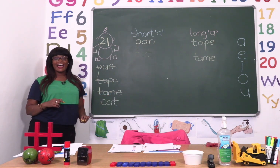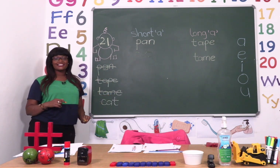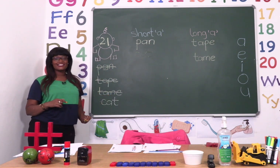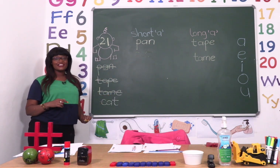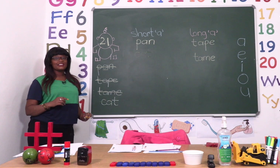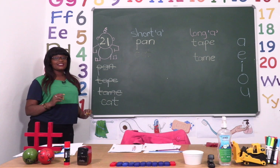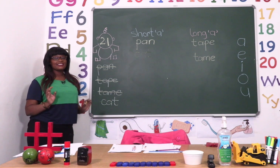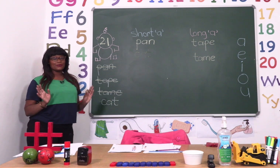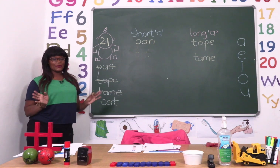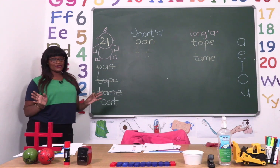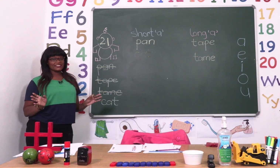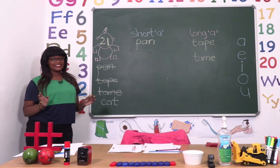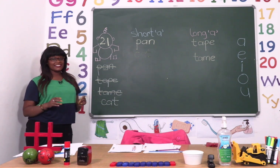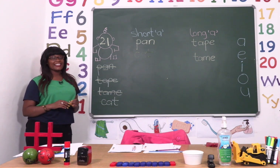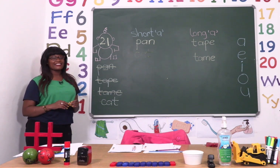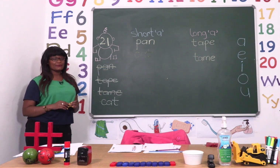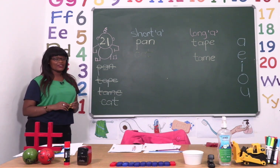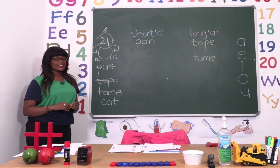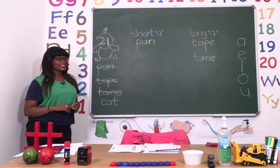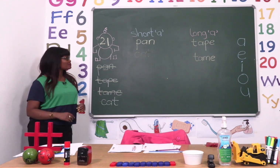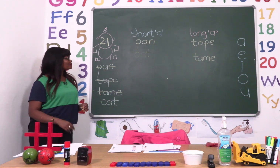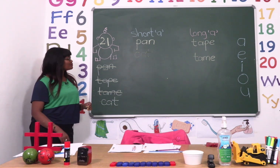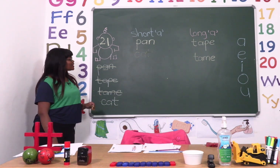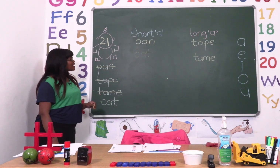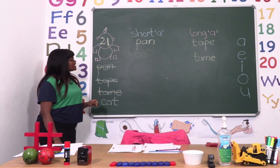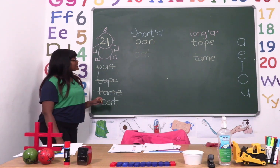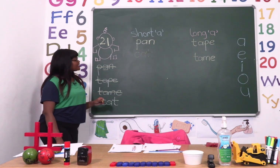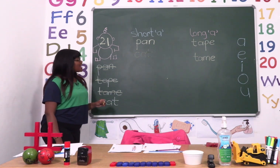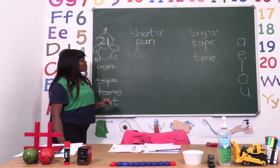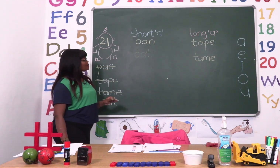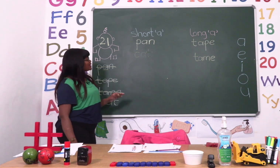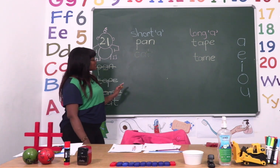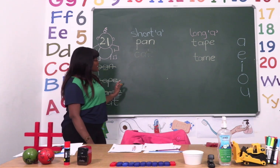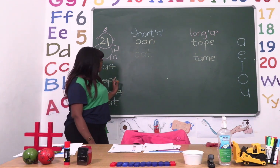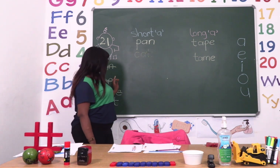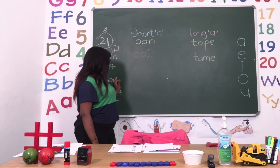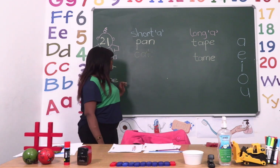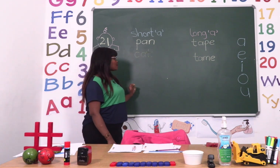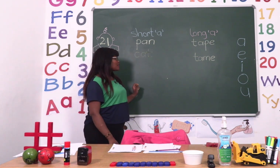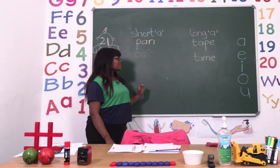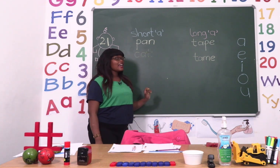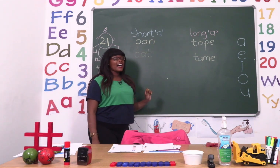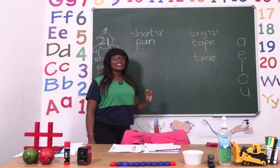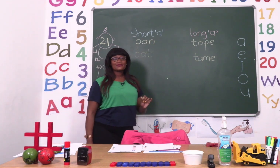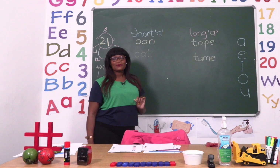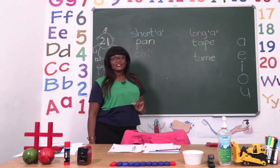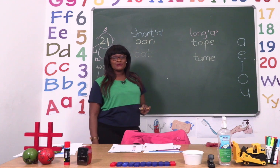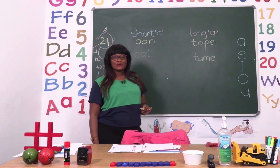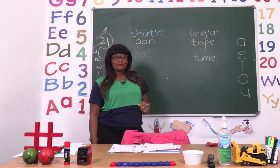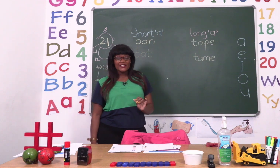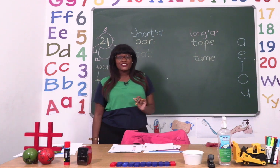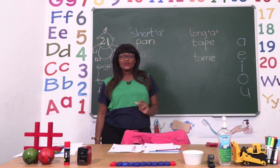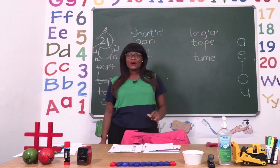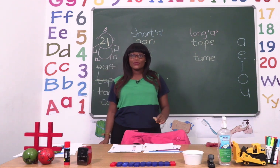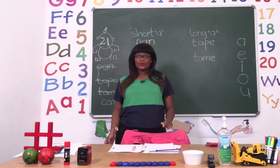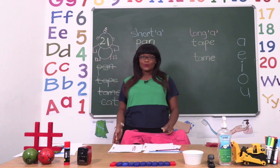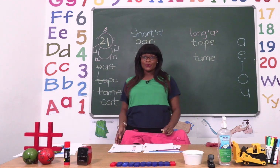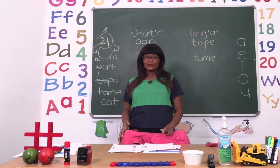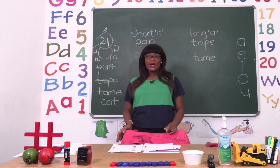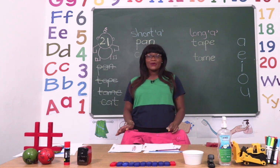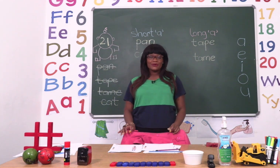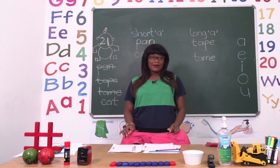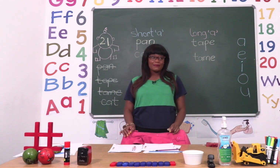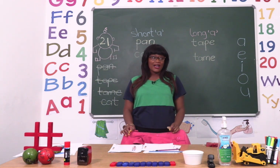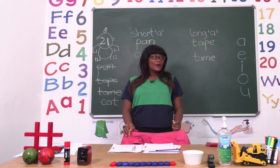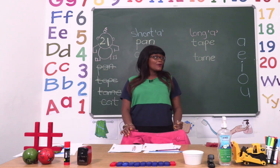letters and words in the blocks. Now that we are done with these ones, I just want to remind you about the